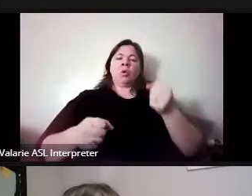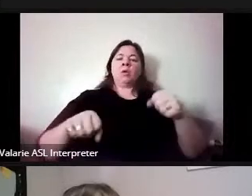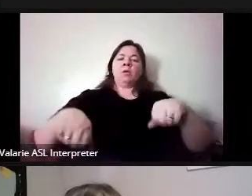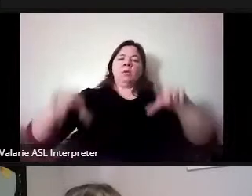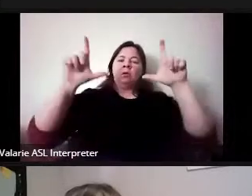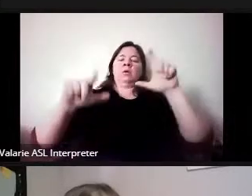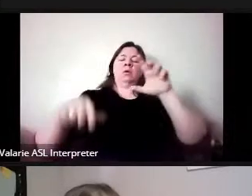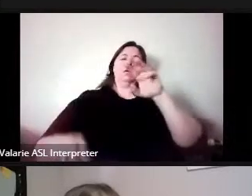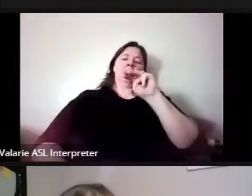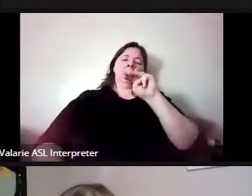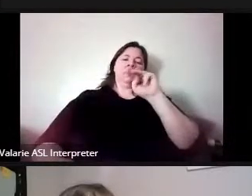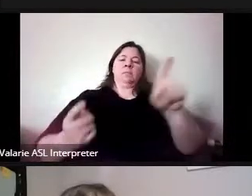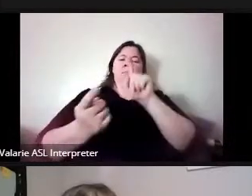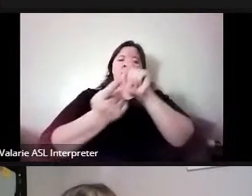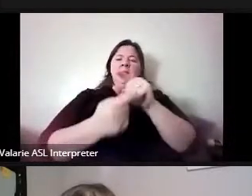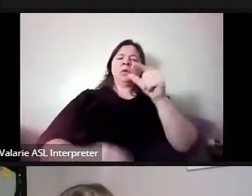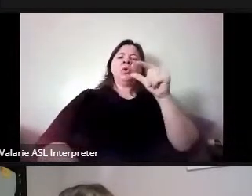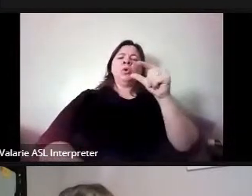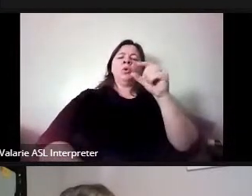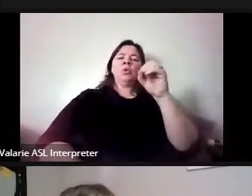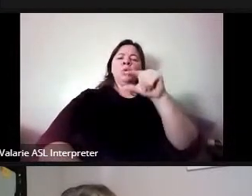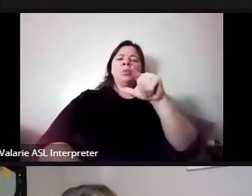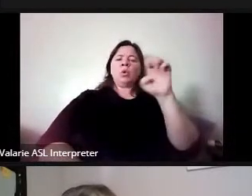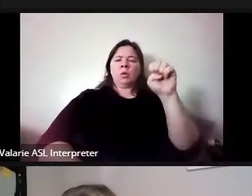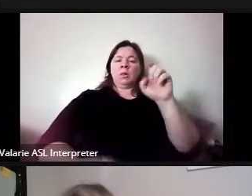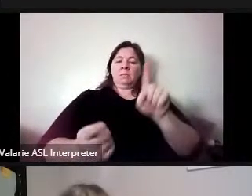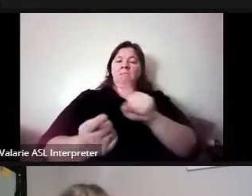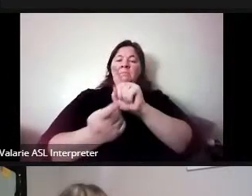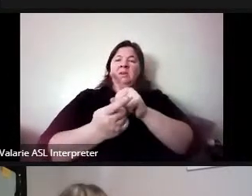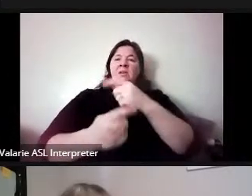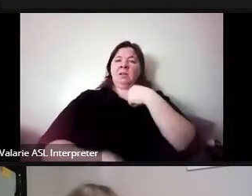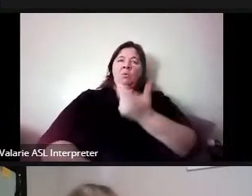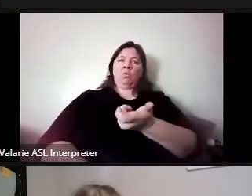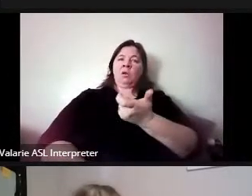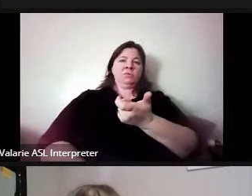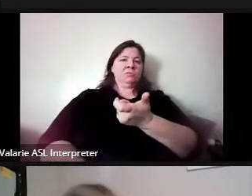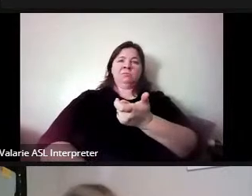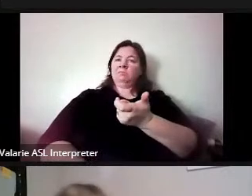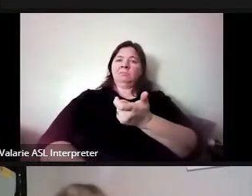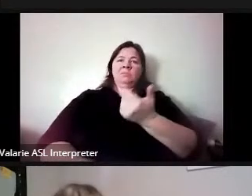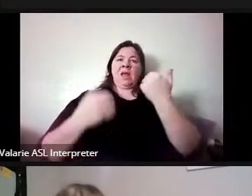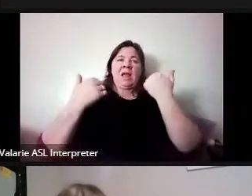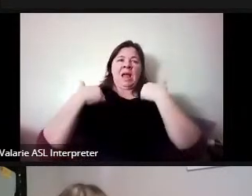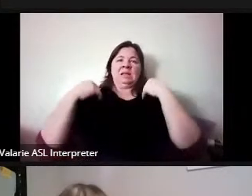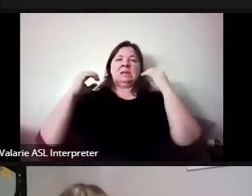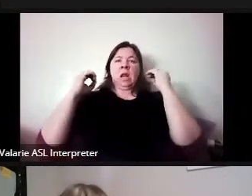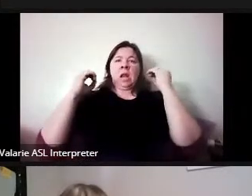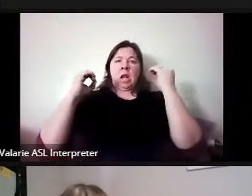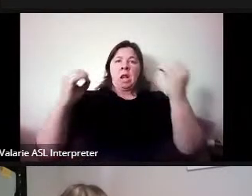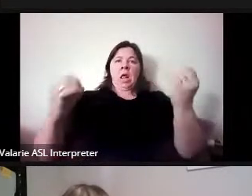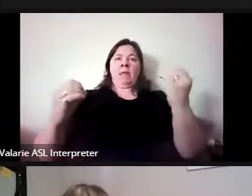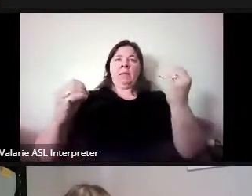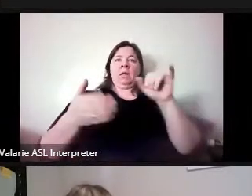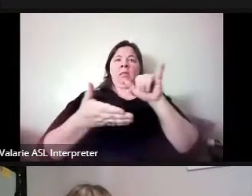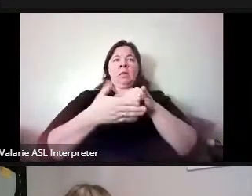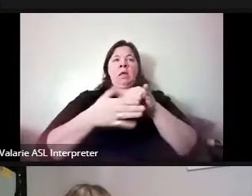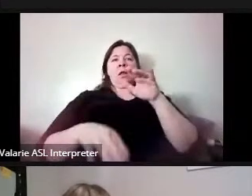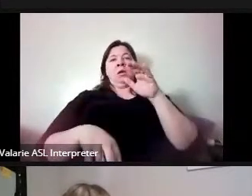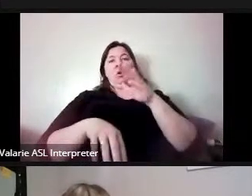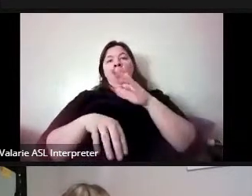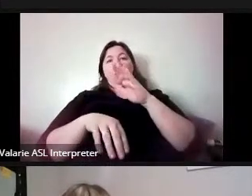Meet. It's called Meeting or Meet, and I watched it, and it doesn't have nothing that Onpassive